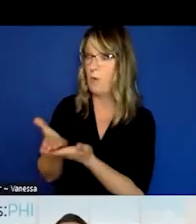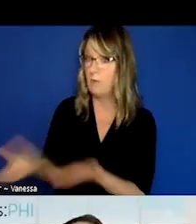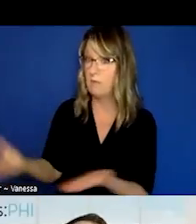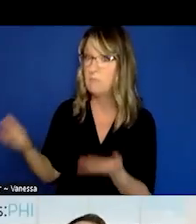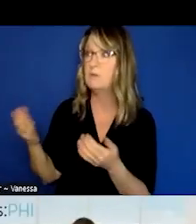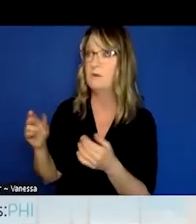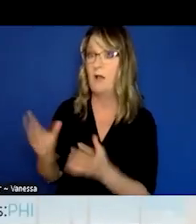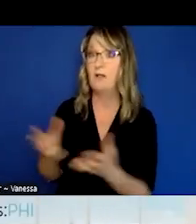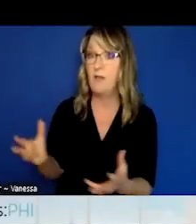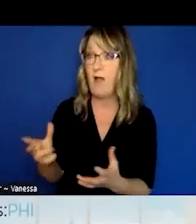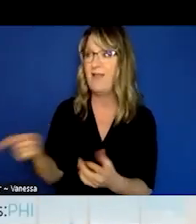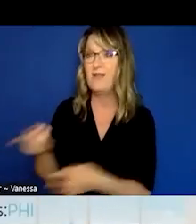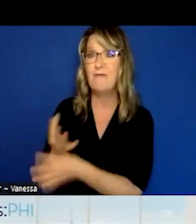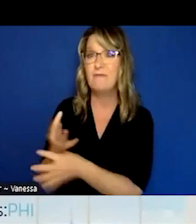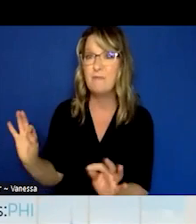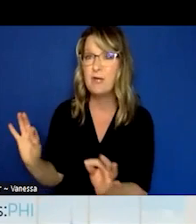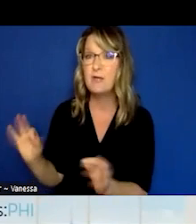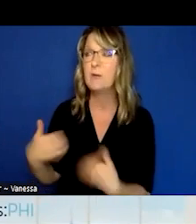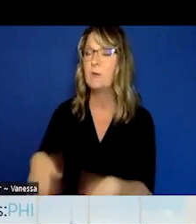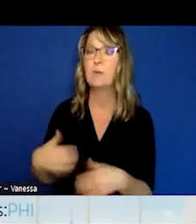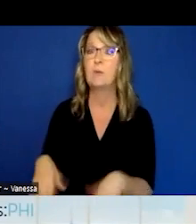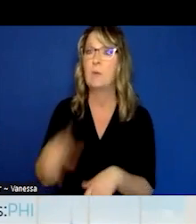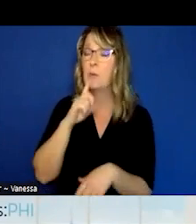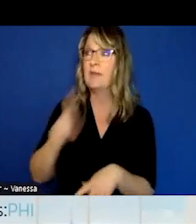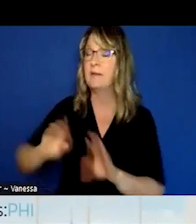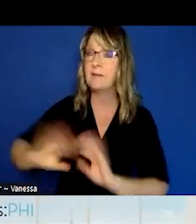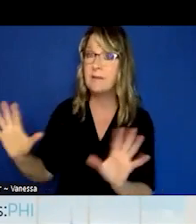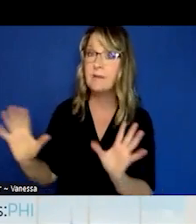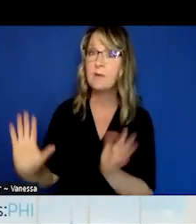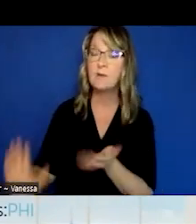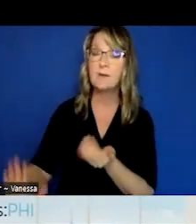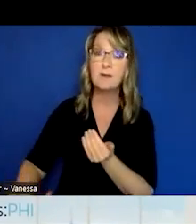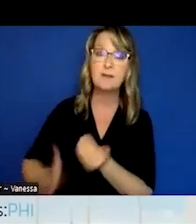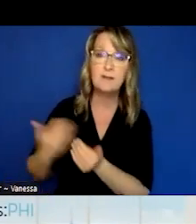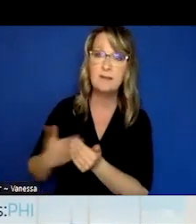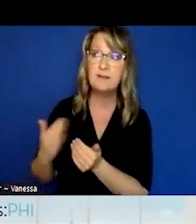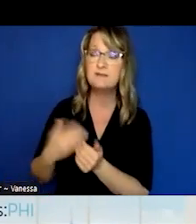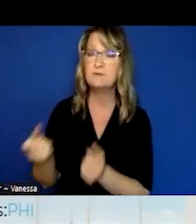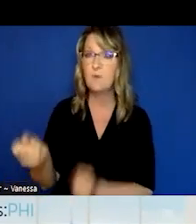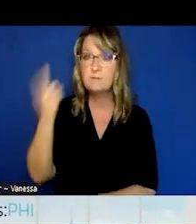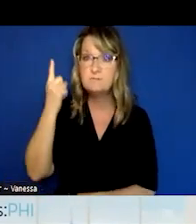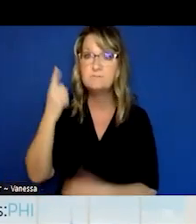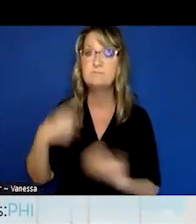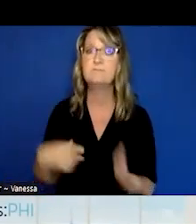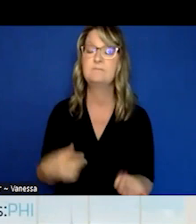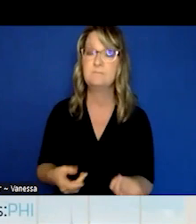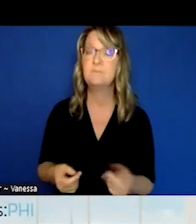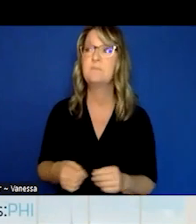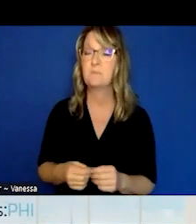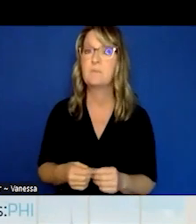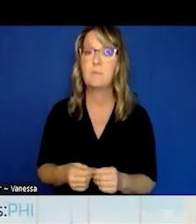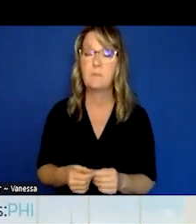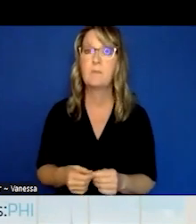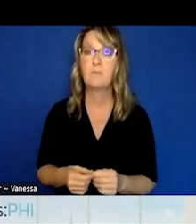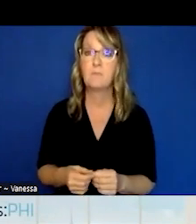The fact that they're free, really clear and easy for all of us to understand, including myself.